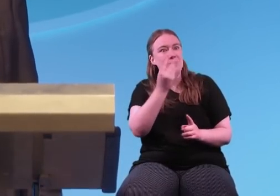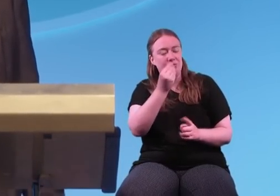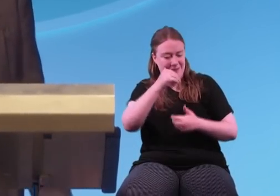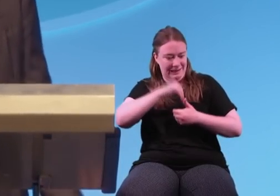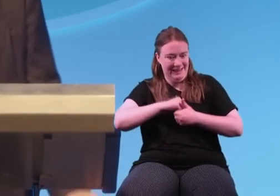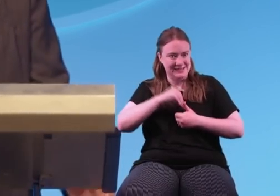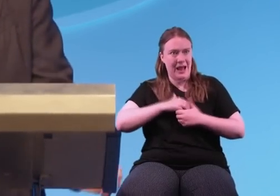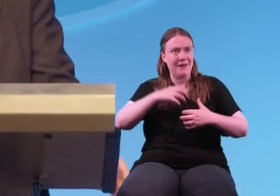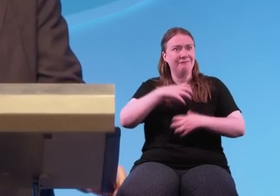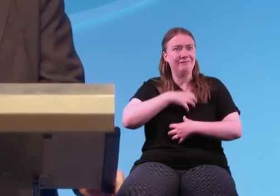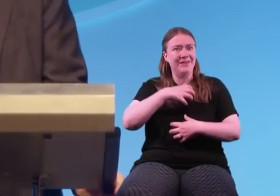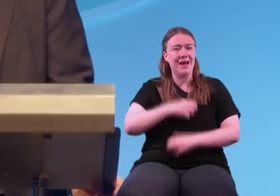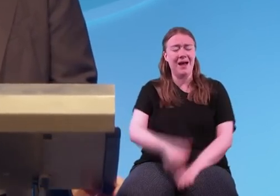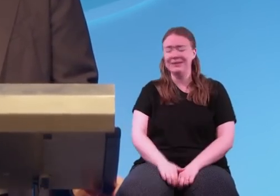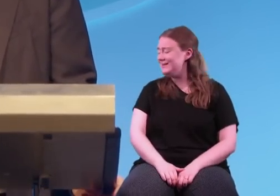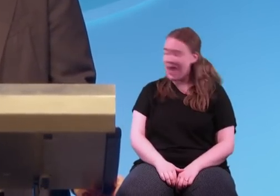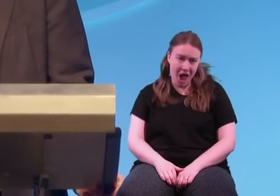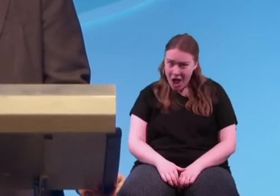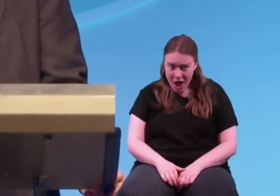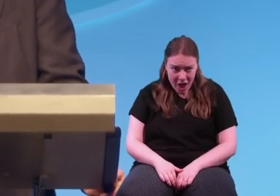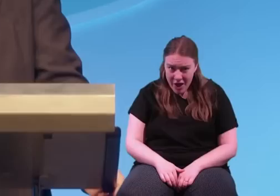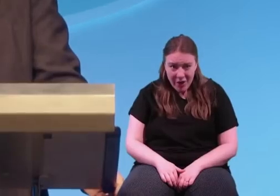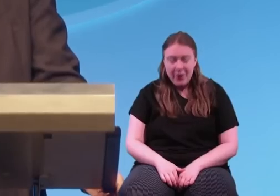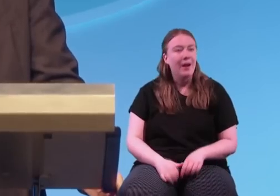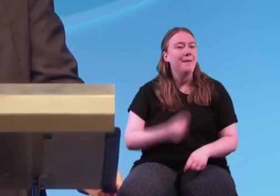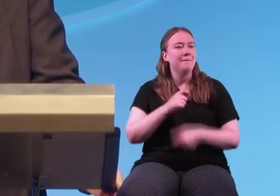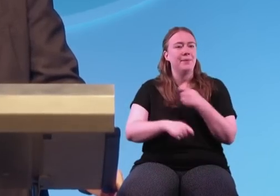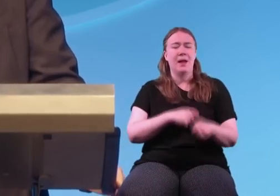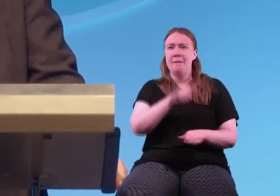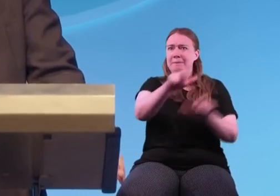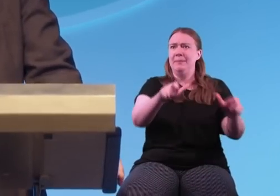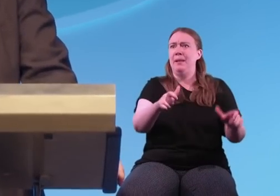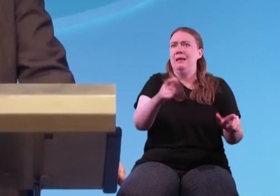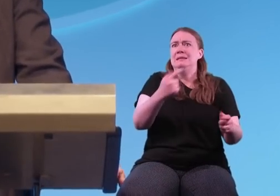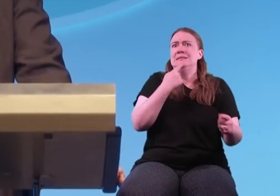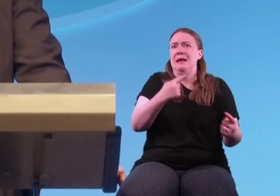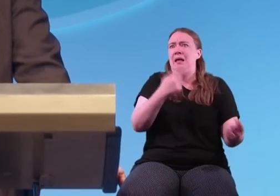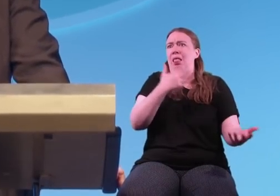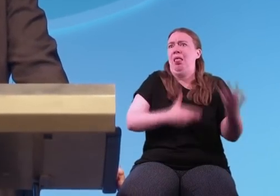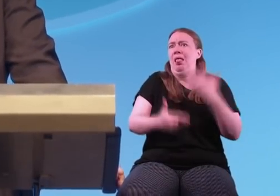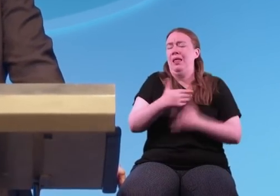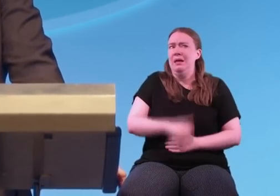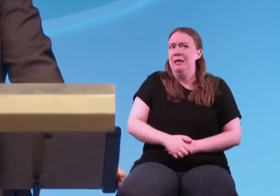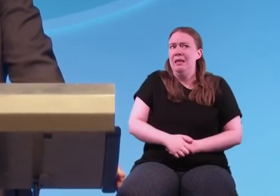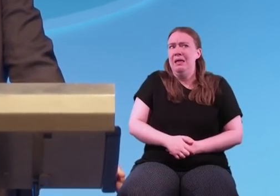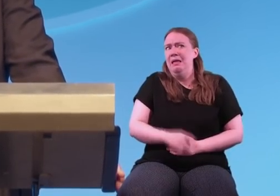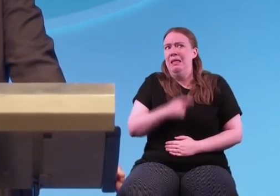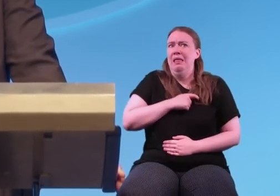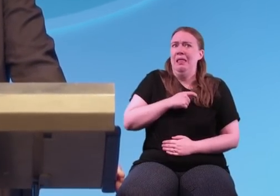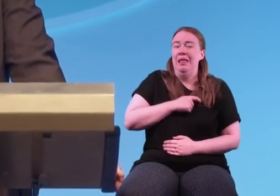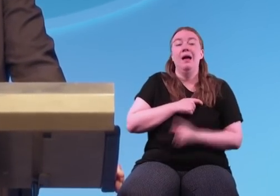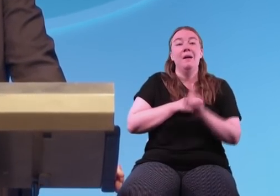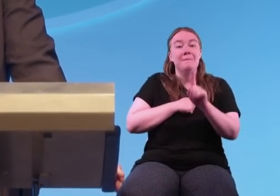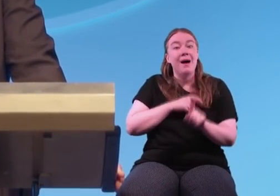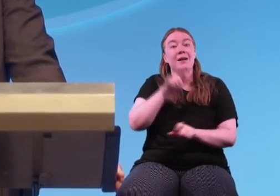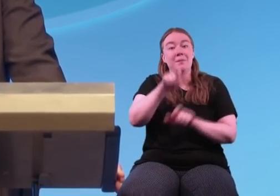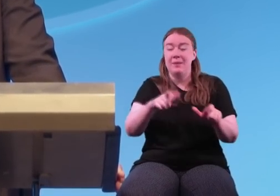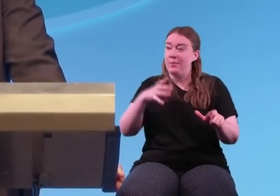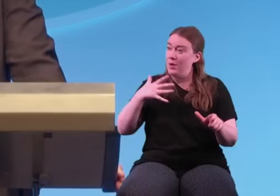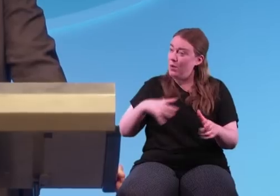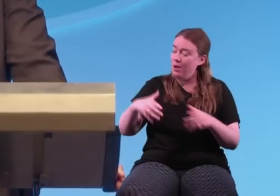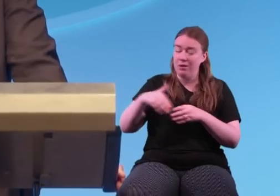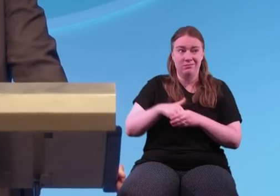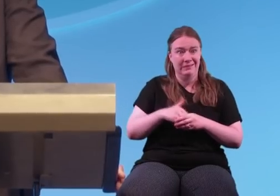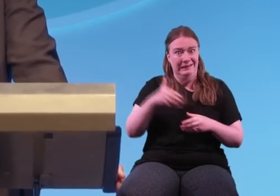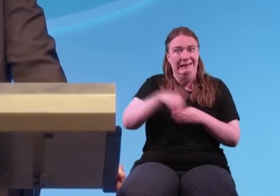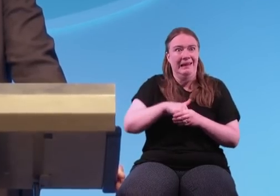of fear, afraid of people who say things to you. Not the one that I just mentioned, but of people who like to engage in